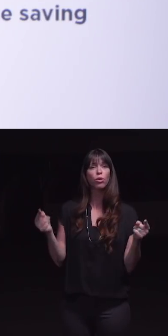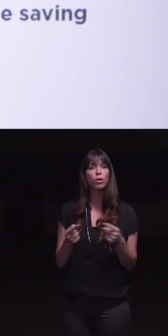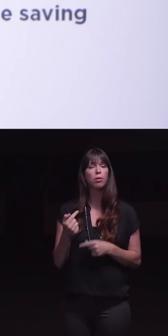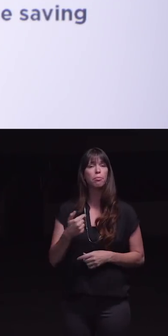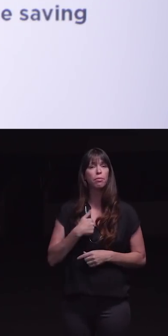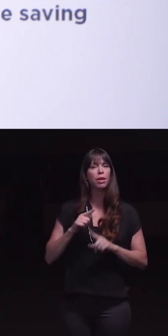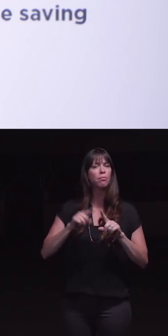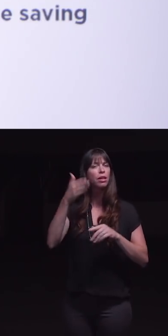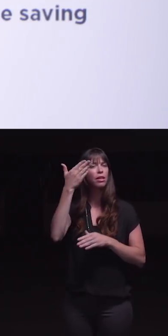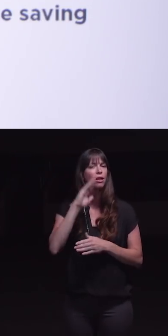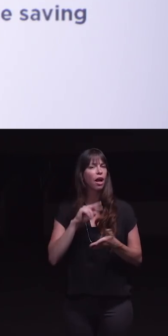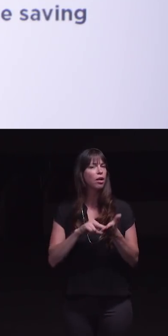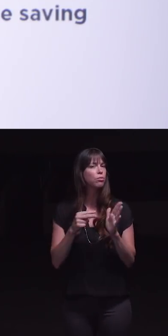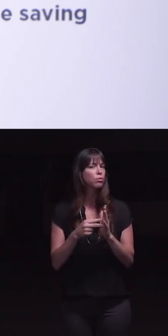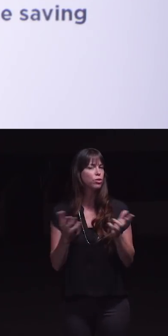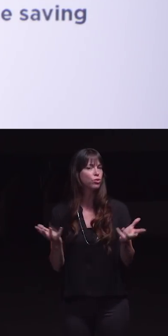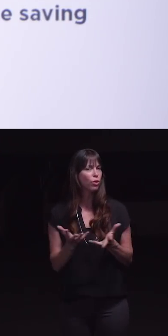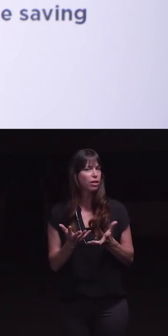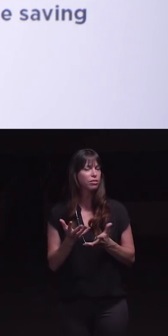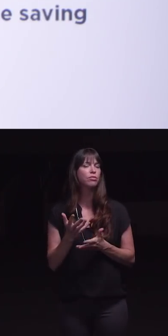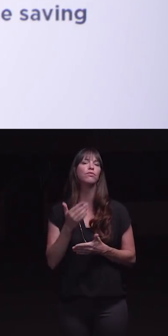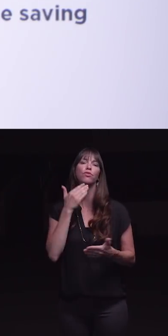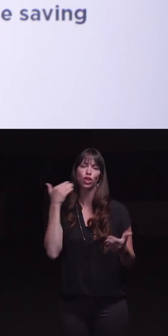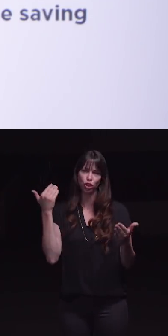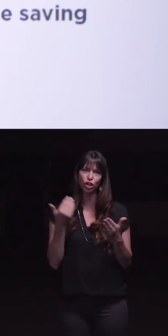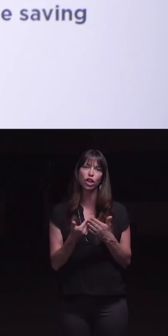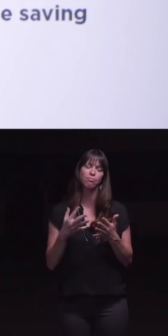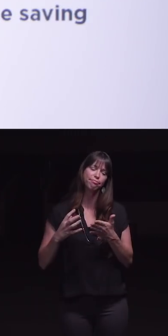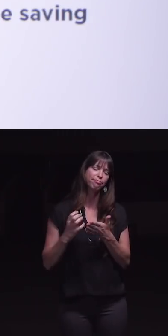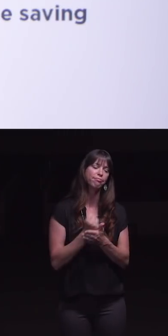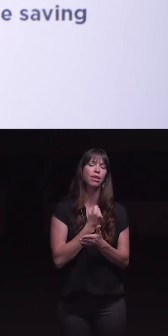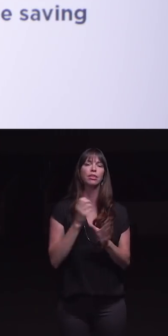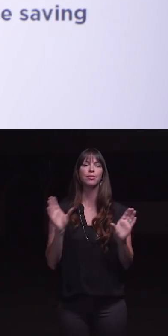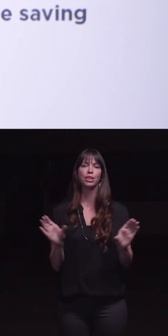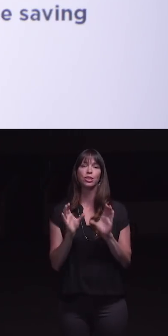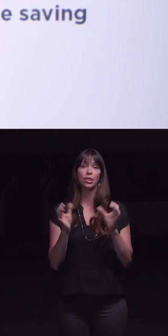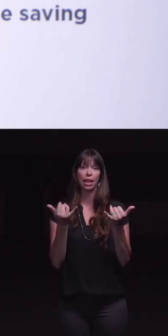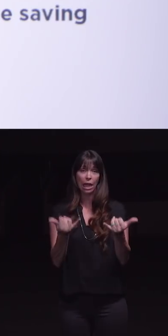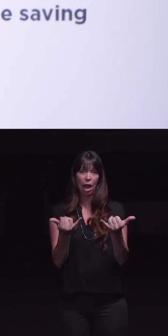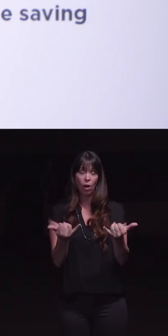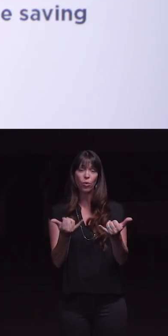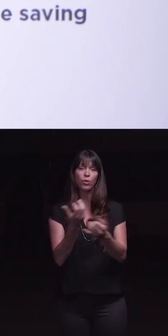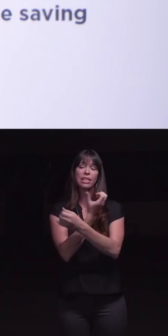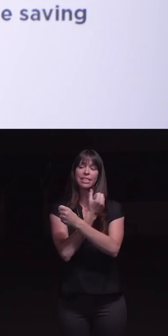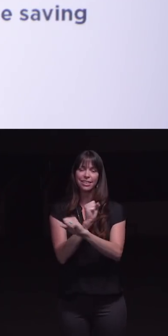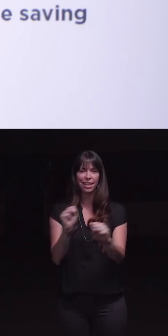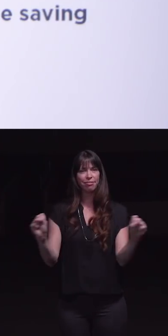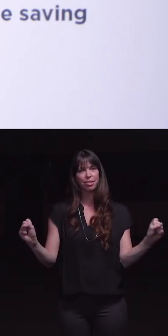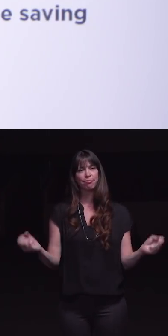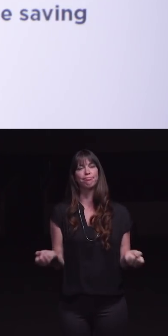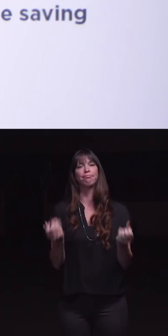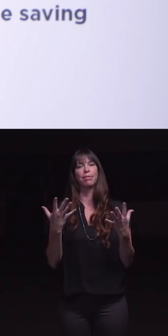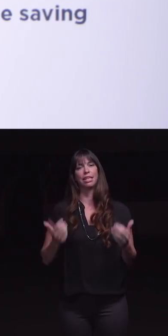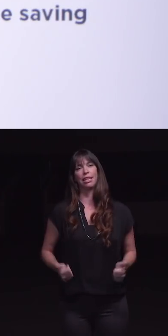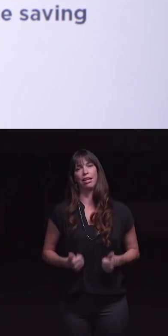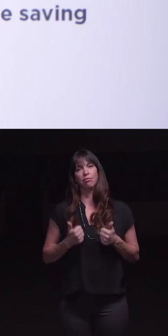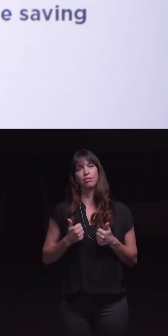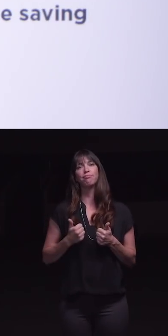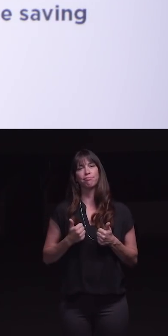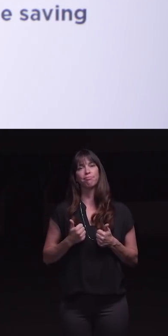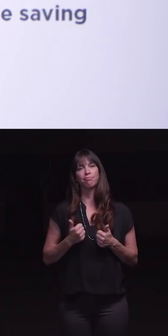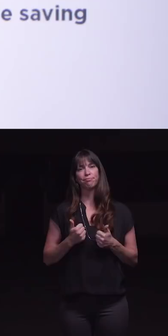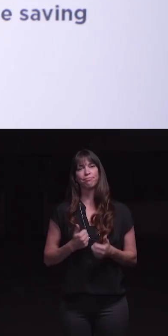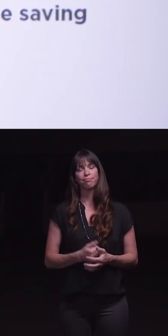me, but God intended it for good, to accomplish what is now being done, the saving of many